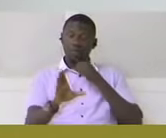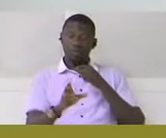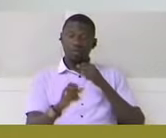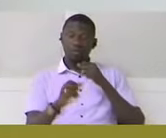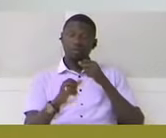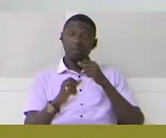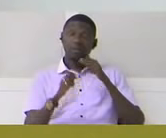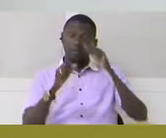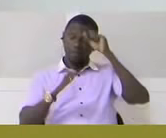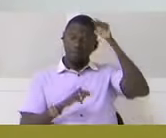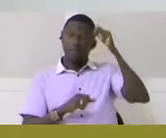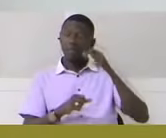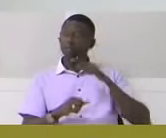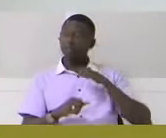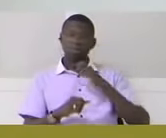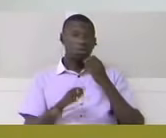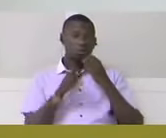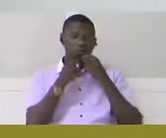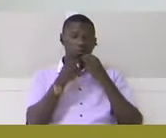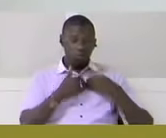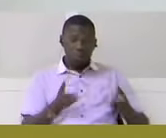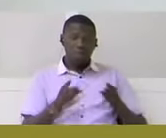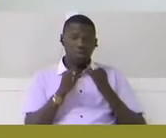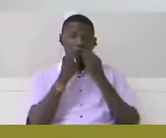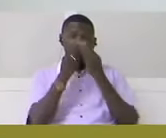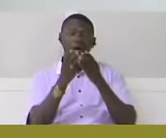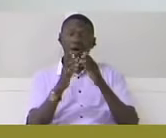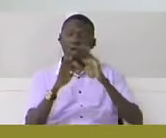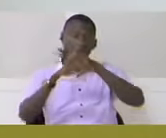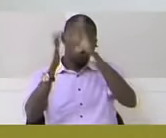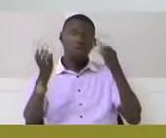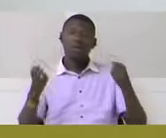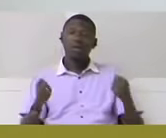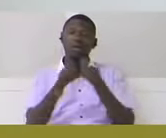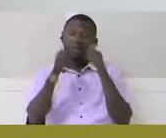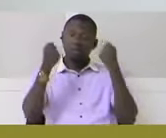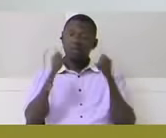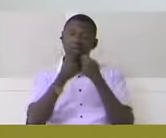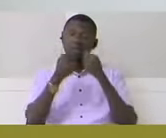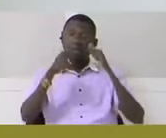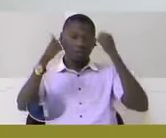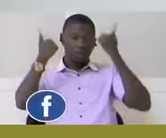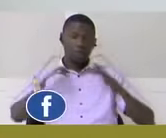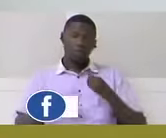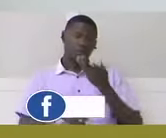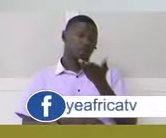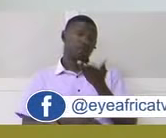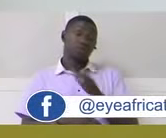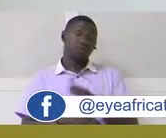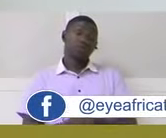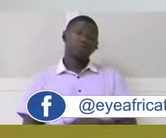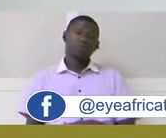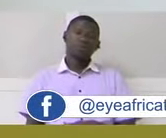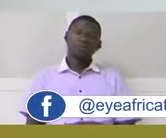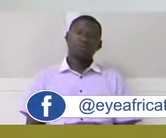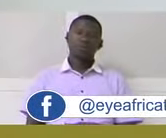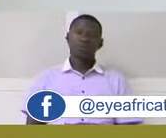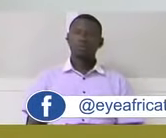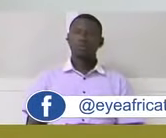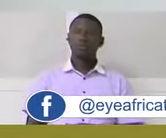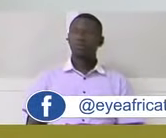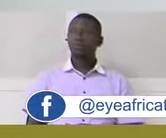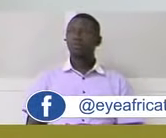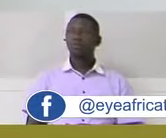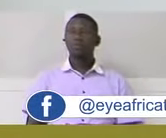that I mentioned. Ni ngaza be president yin tanga kanen oronde accident be for ante for into accident be for jam fola